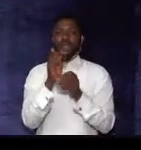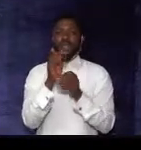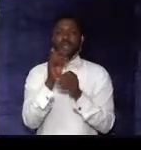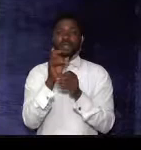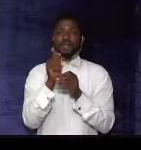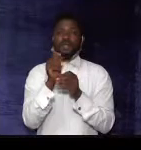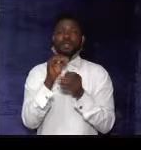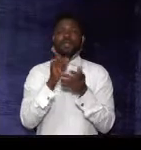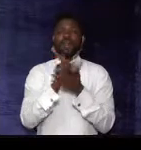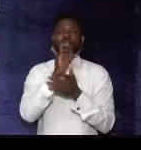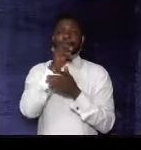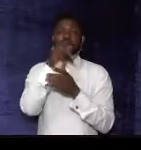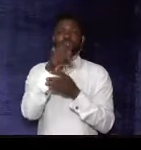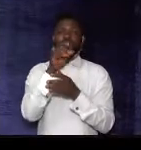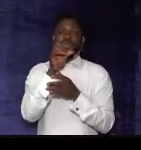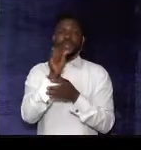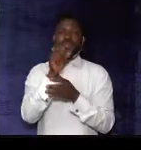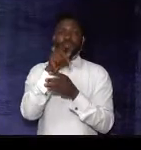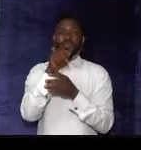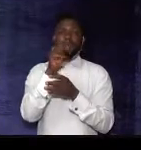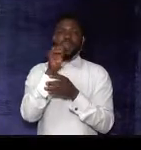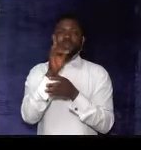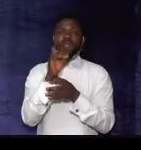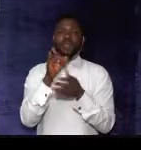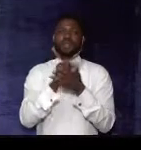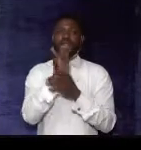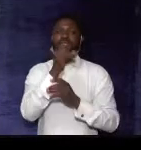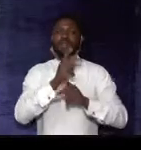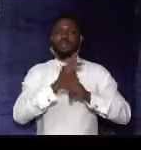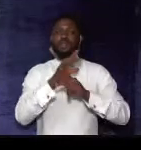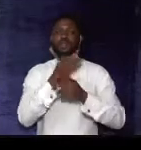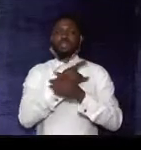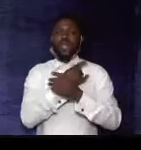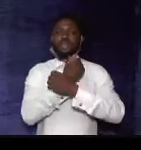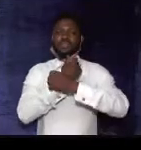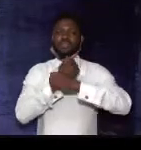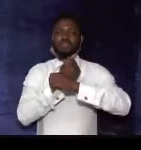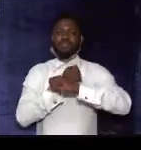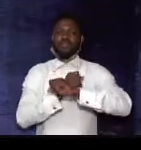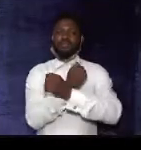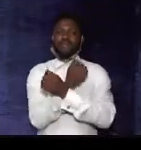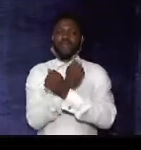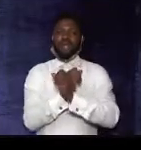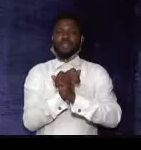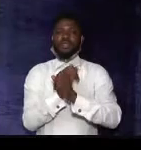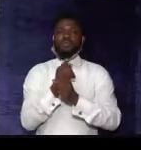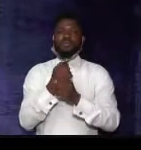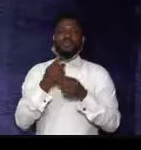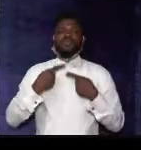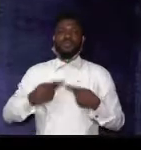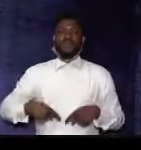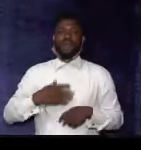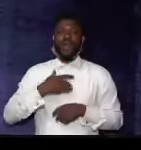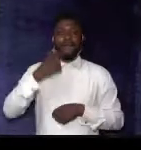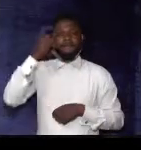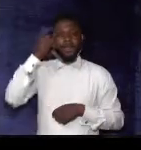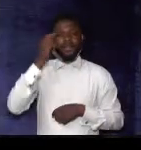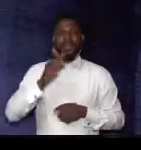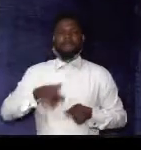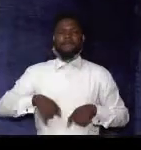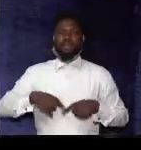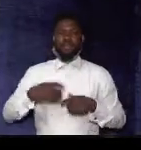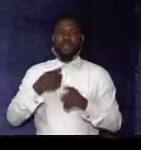a formula that is PSPMD. That's protecting and safeguarding our physical and mental